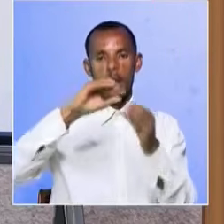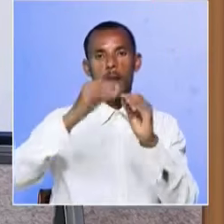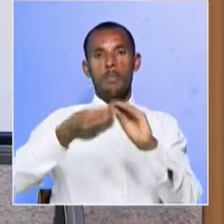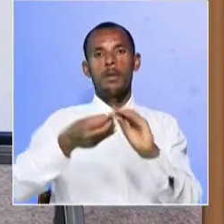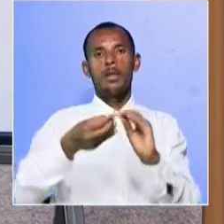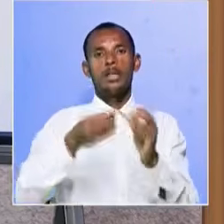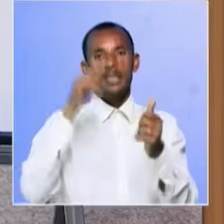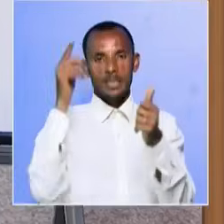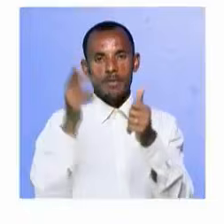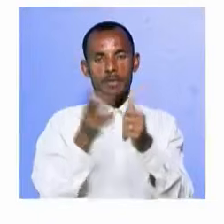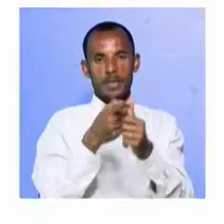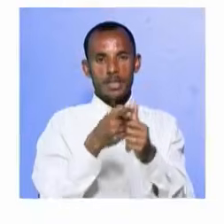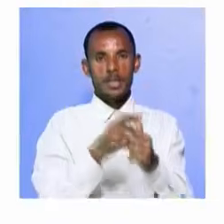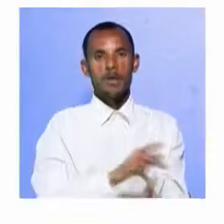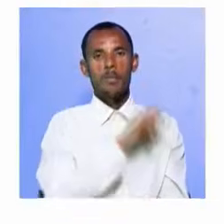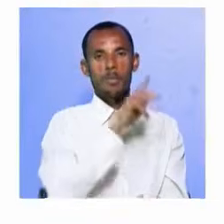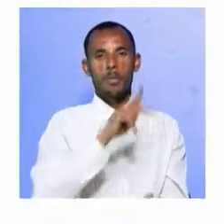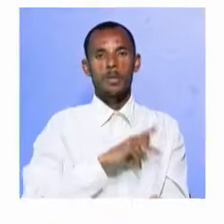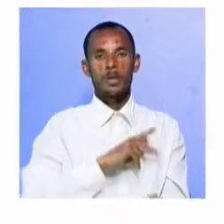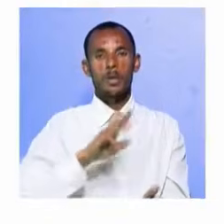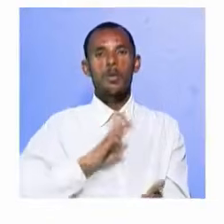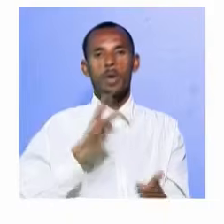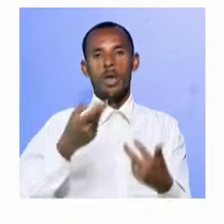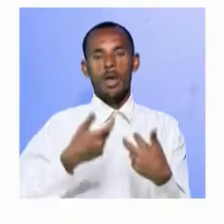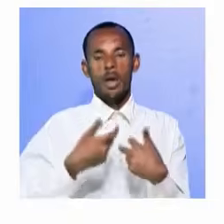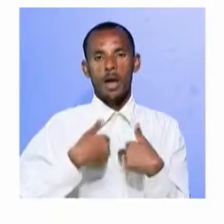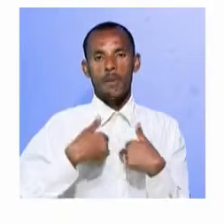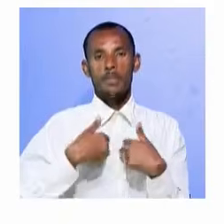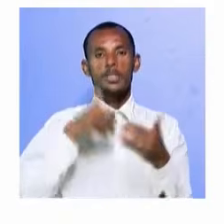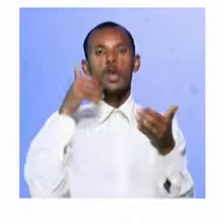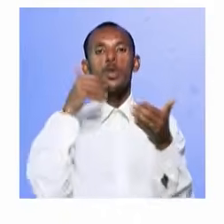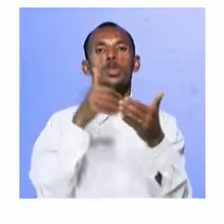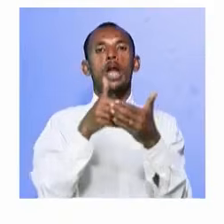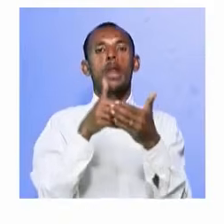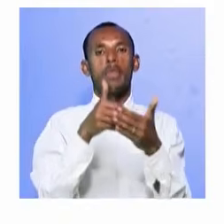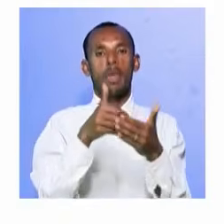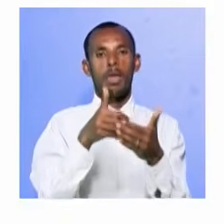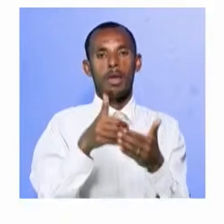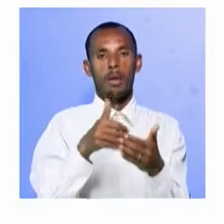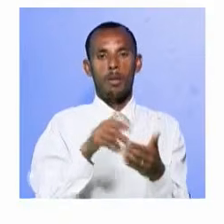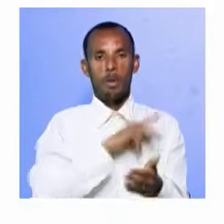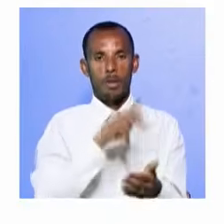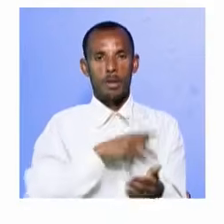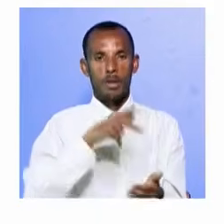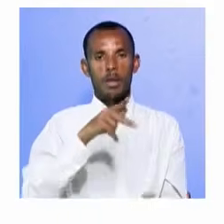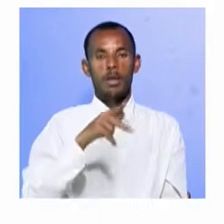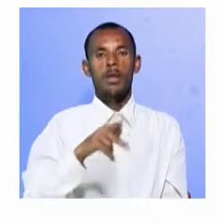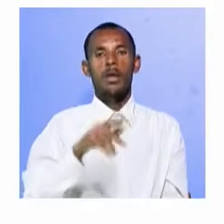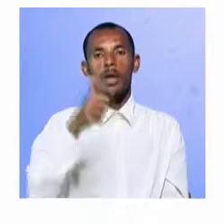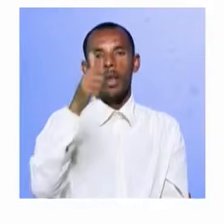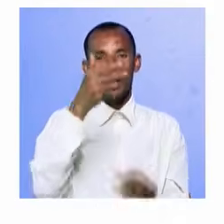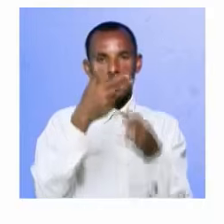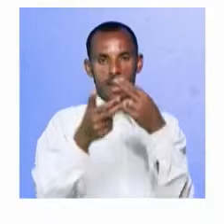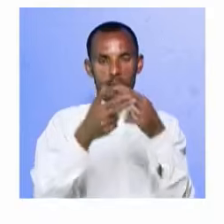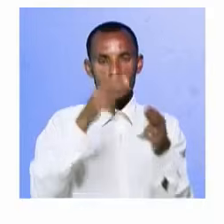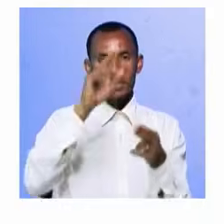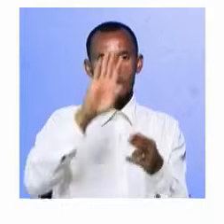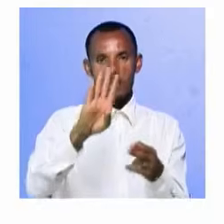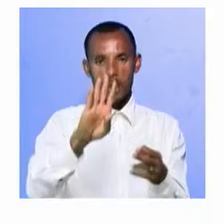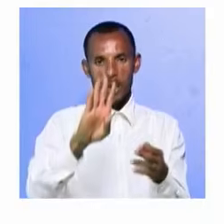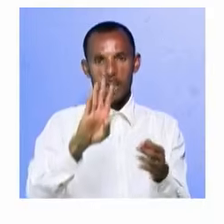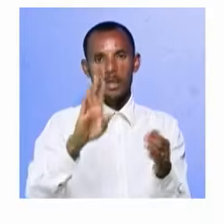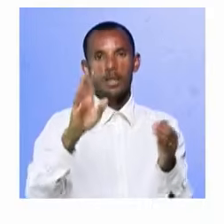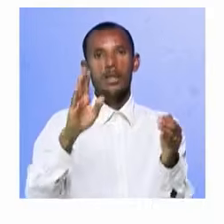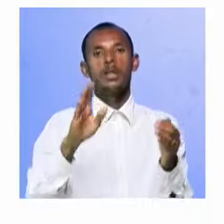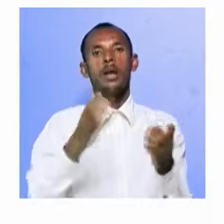The first property that we have is closure-ity property. A times B is also an element